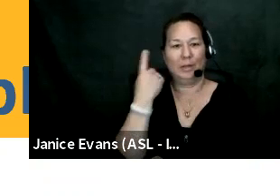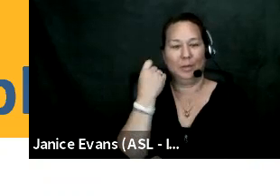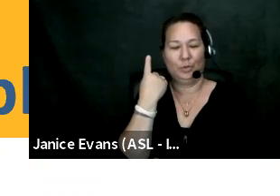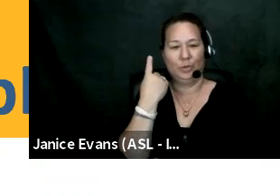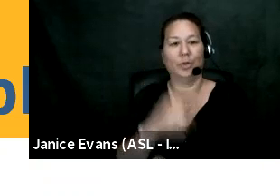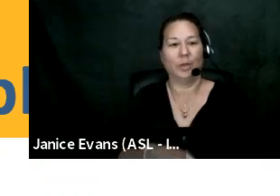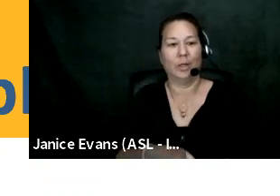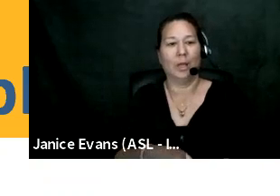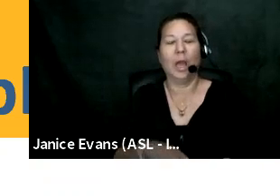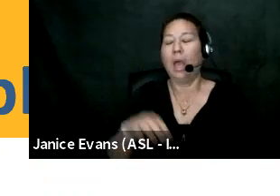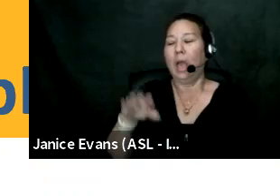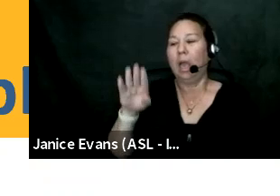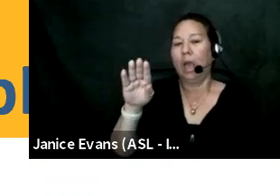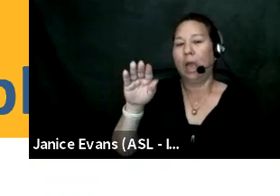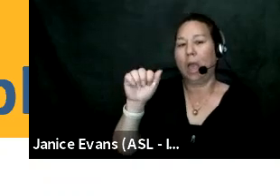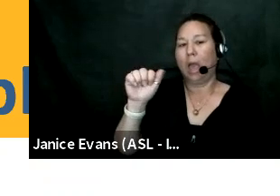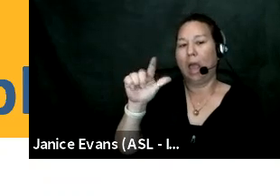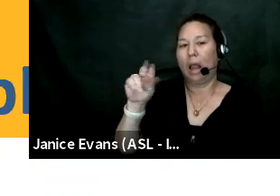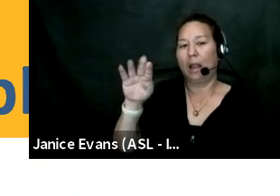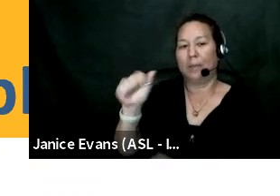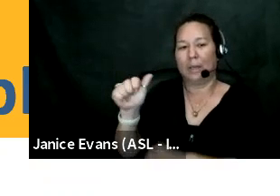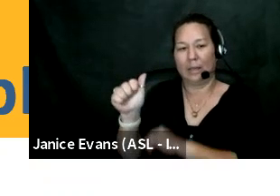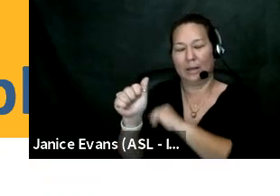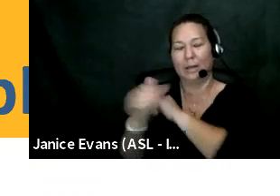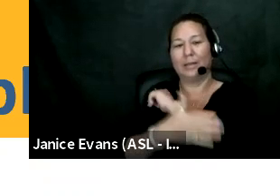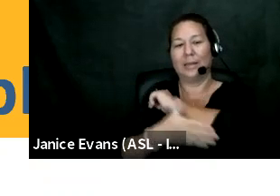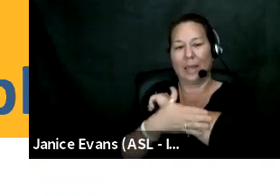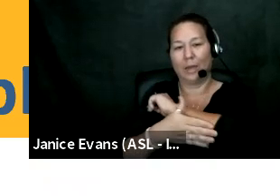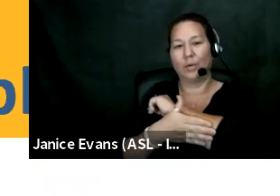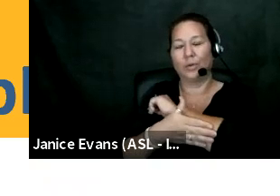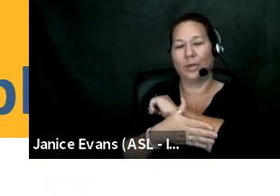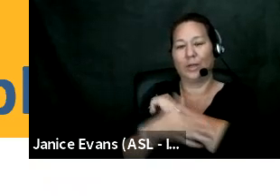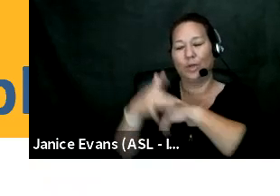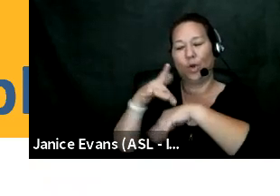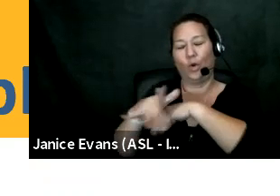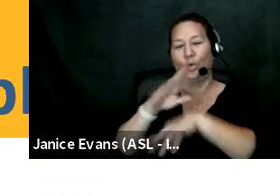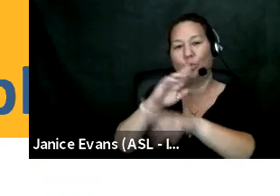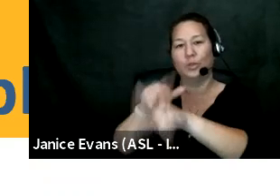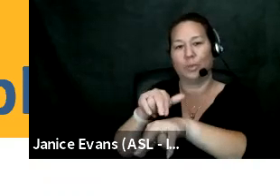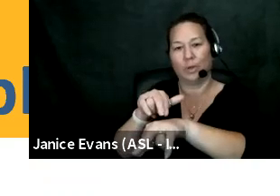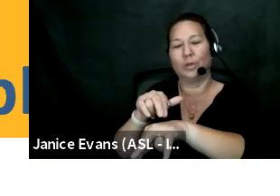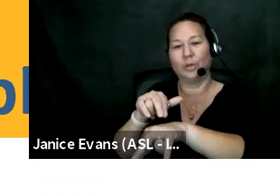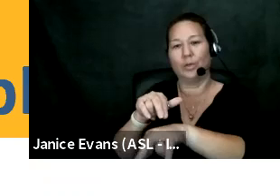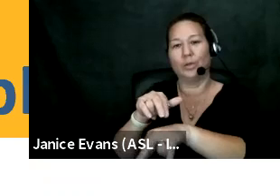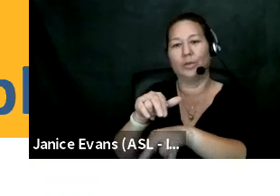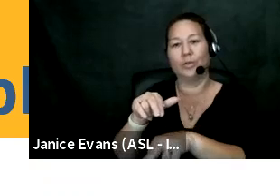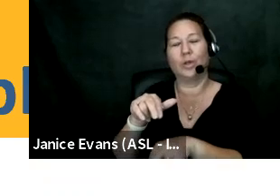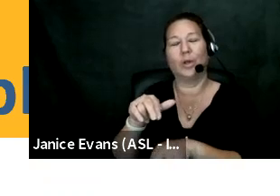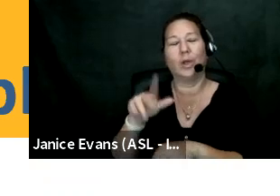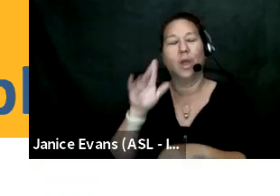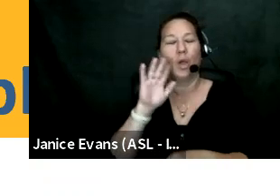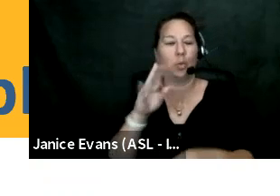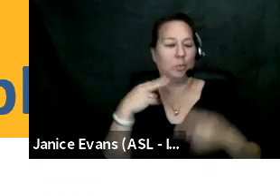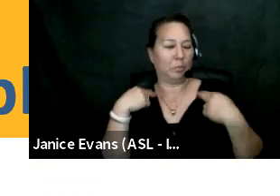County's early multi-pronged community engagement response, which centered health equity from the